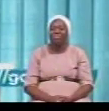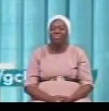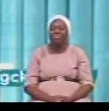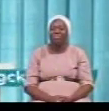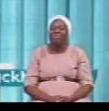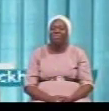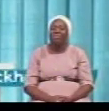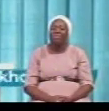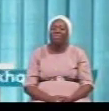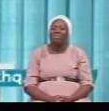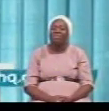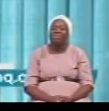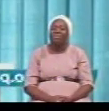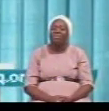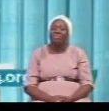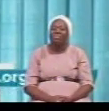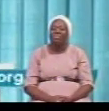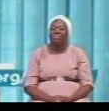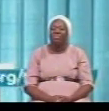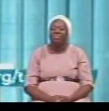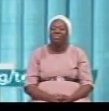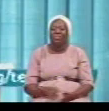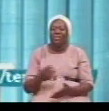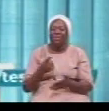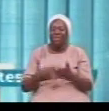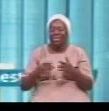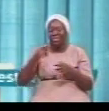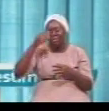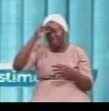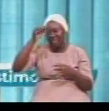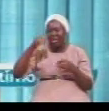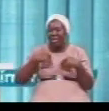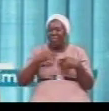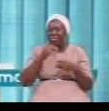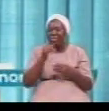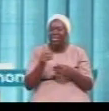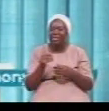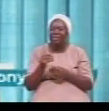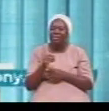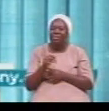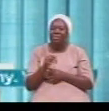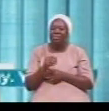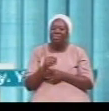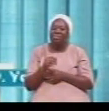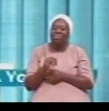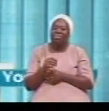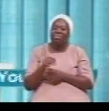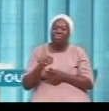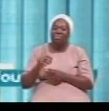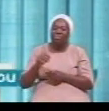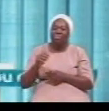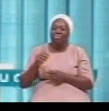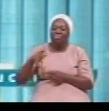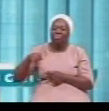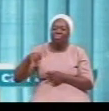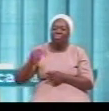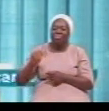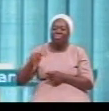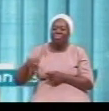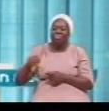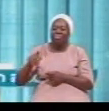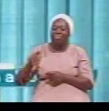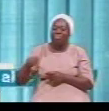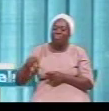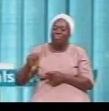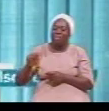So the previous testifier, what he was describing is called peptic ulceration or peptic ulcer disease, what is commonly known